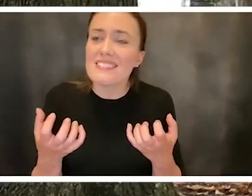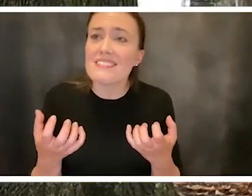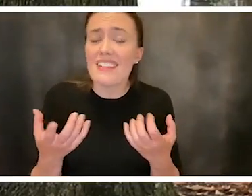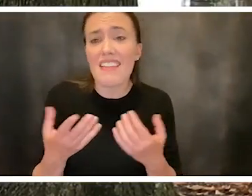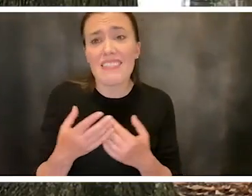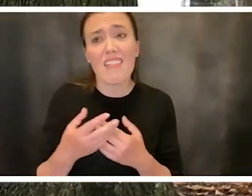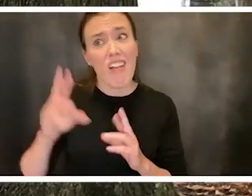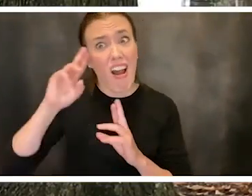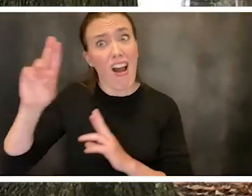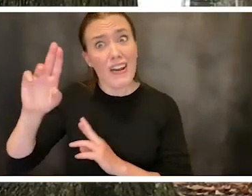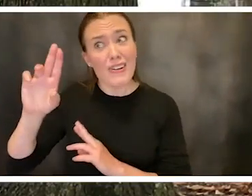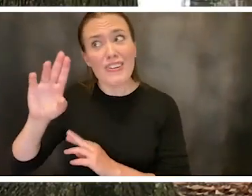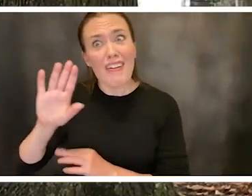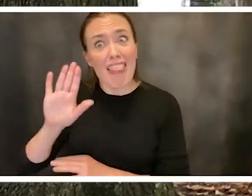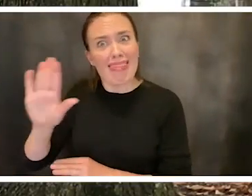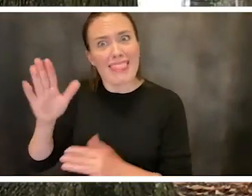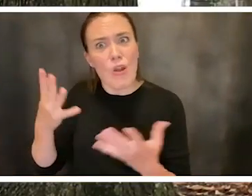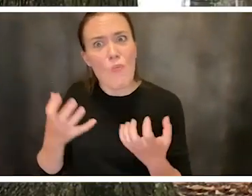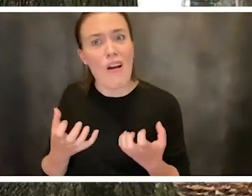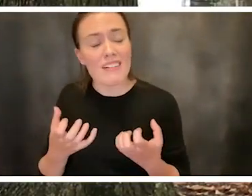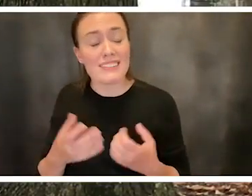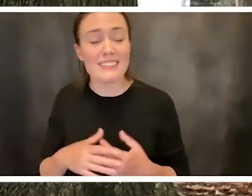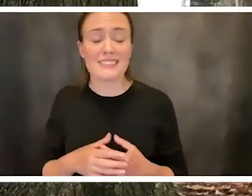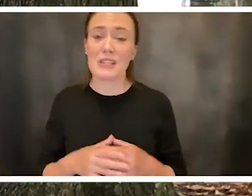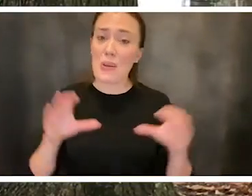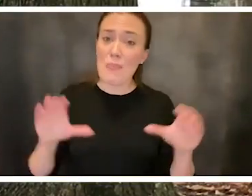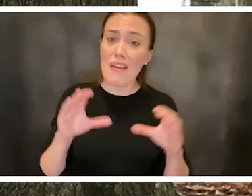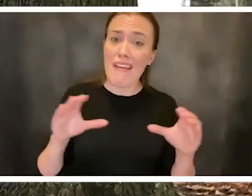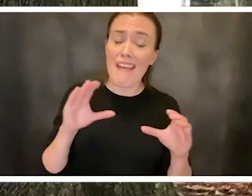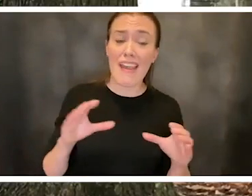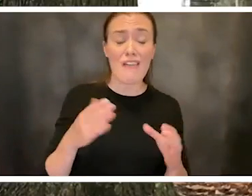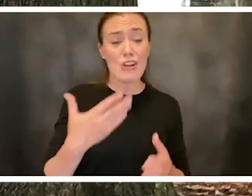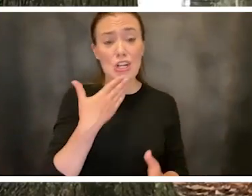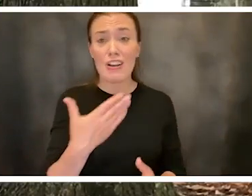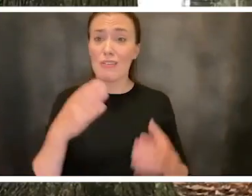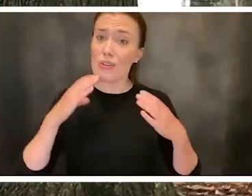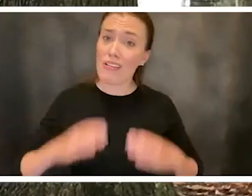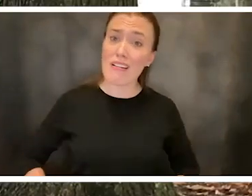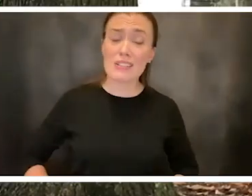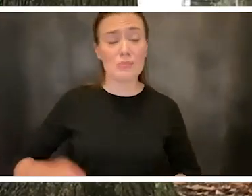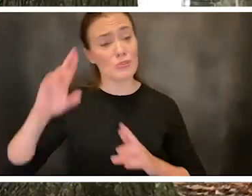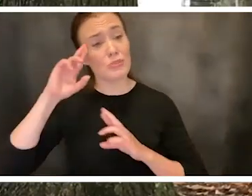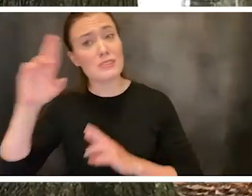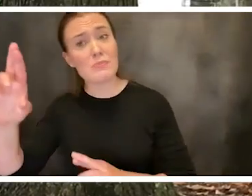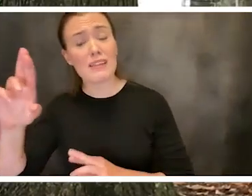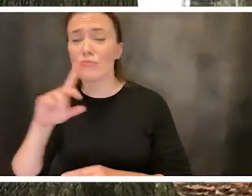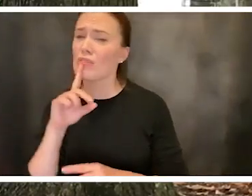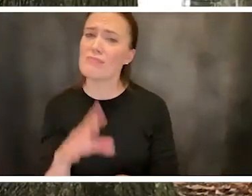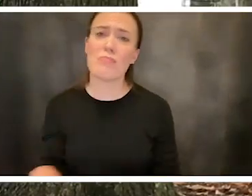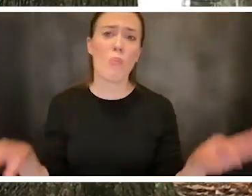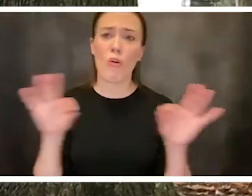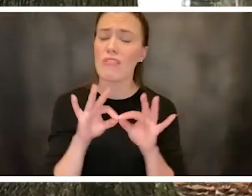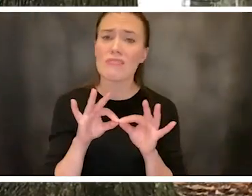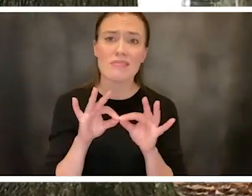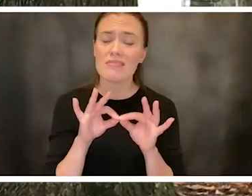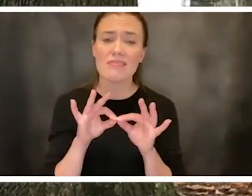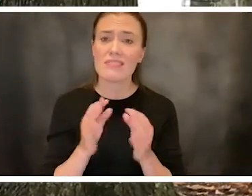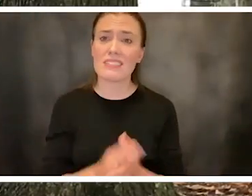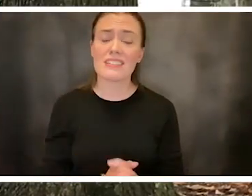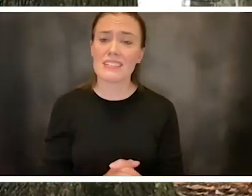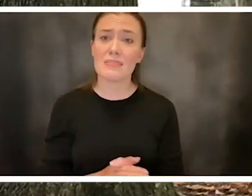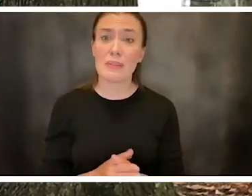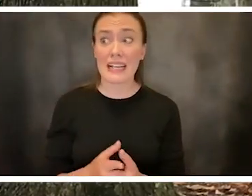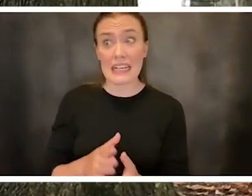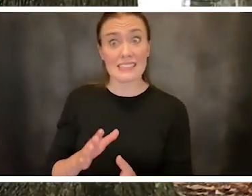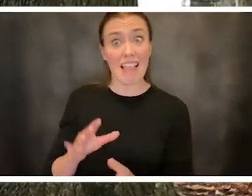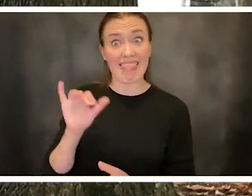So you treat your customers well, you treat your patrons well, with courtesy, with respect. with an understanding that it's a symbiotic relationship,